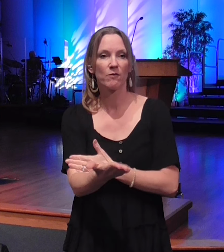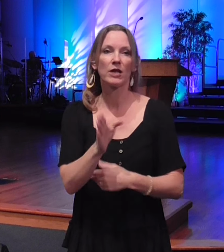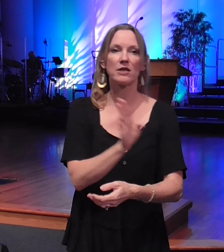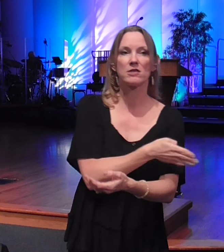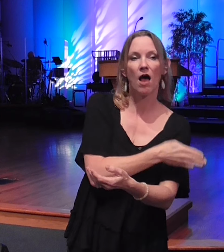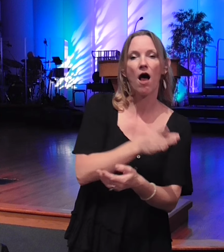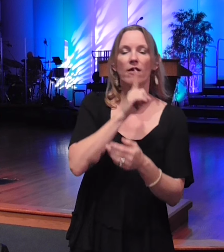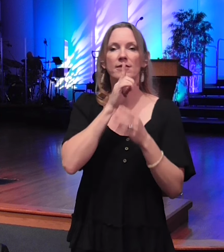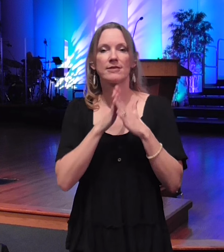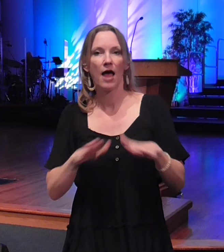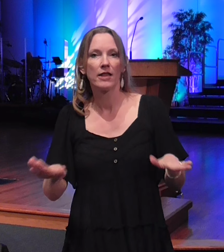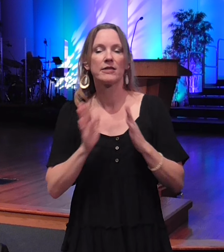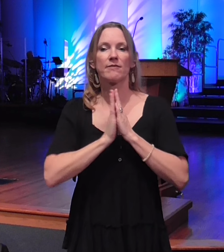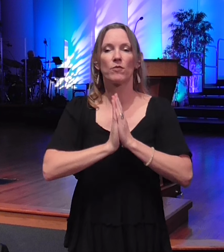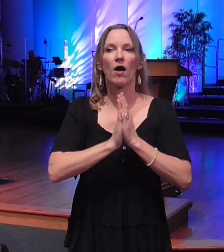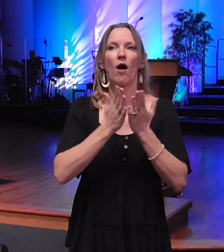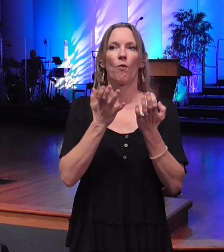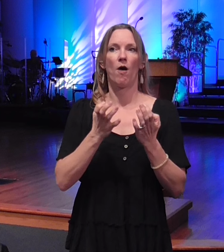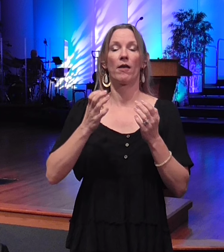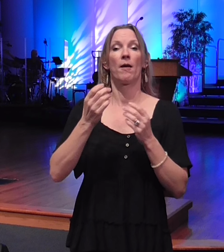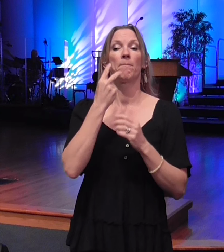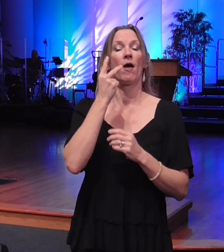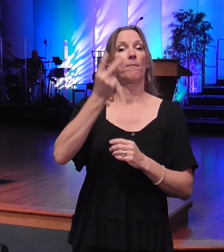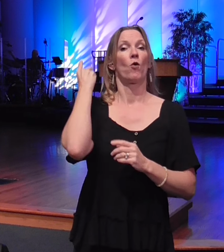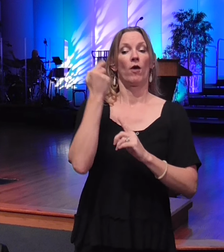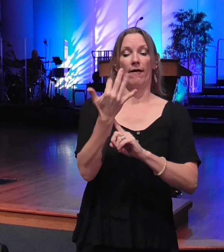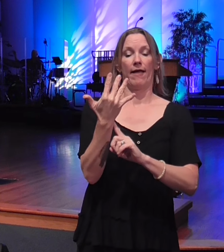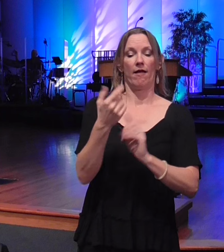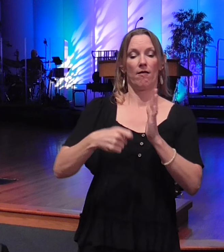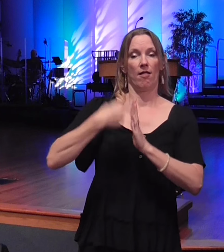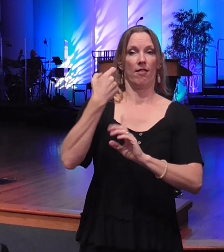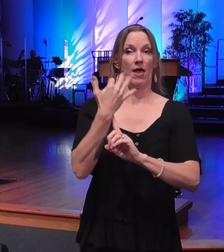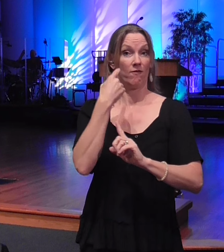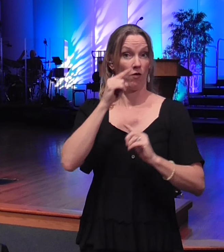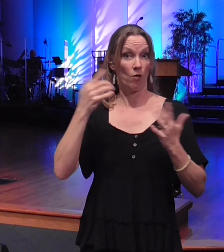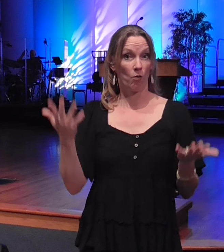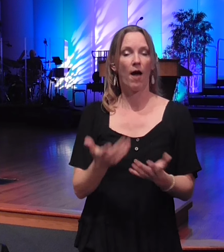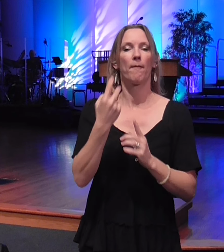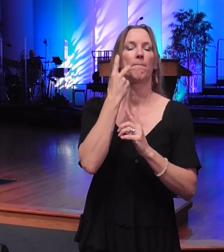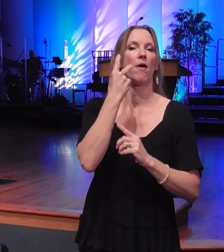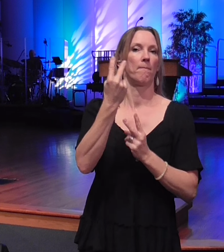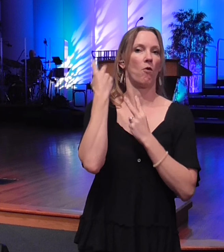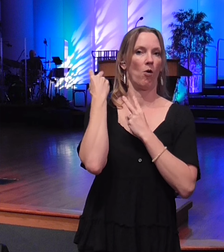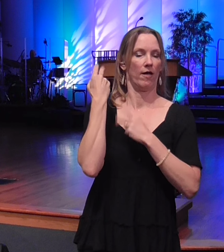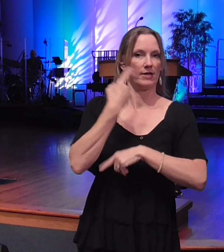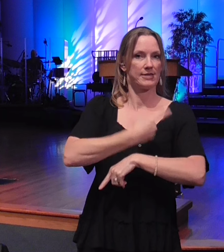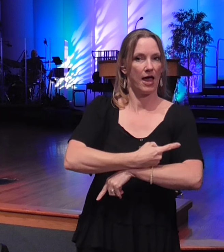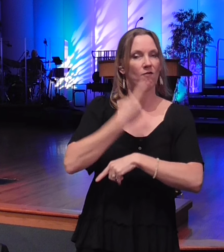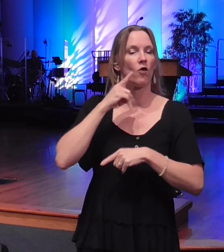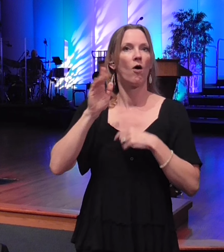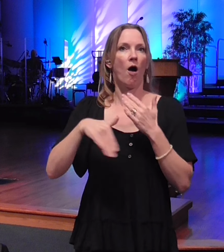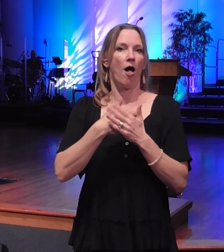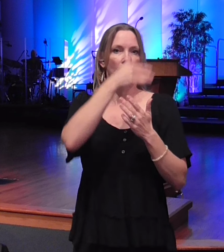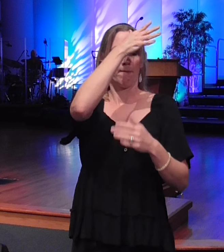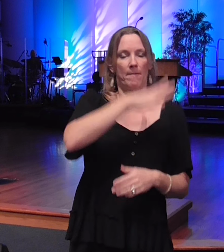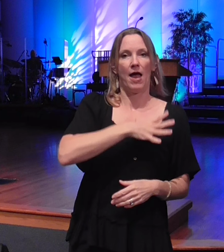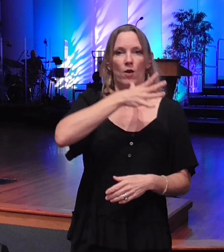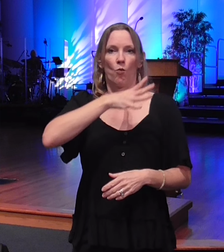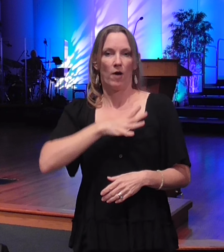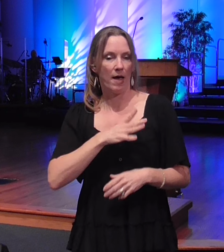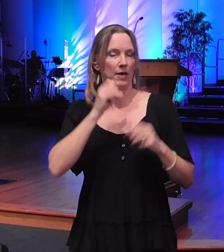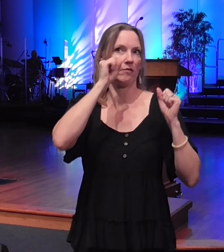song, silence, and prayer, I want to light the memorial candle in honor of Memorial Day of all those incredible men and women